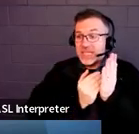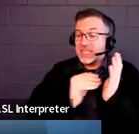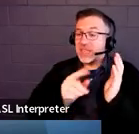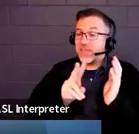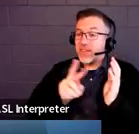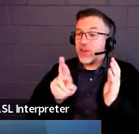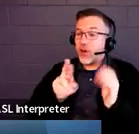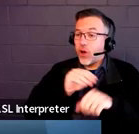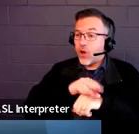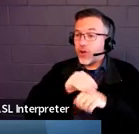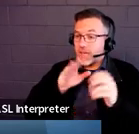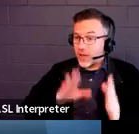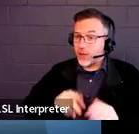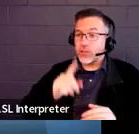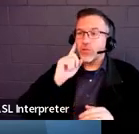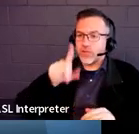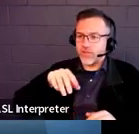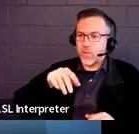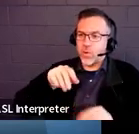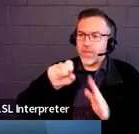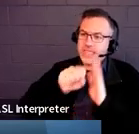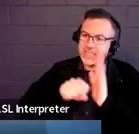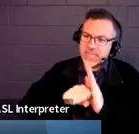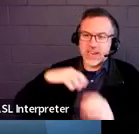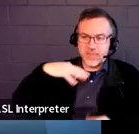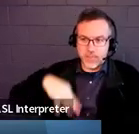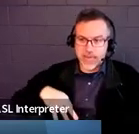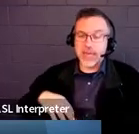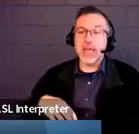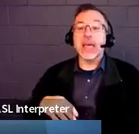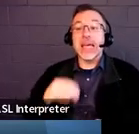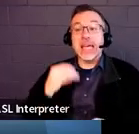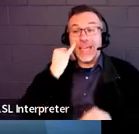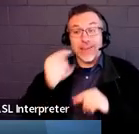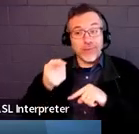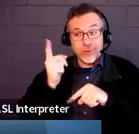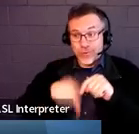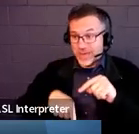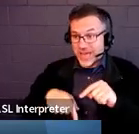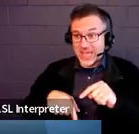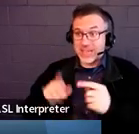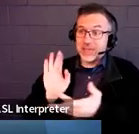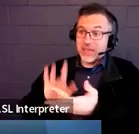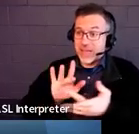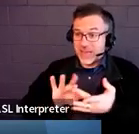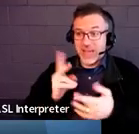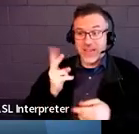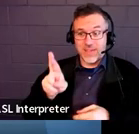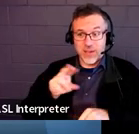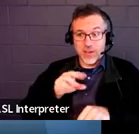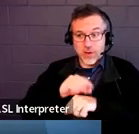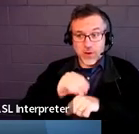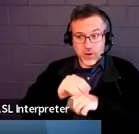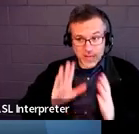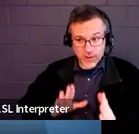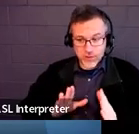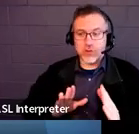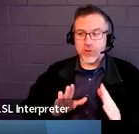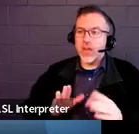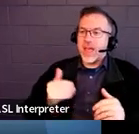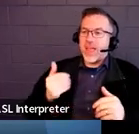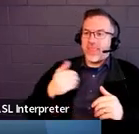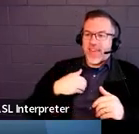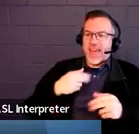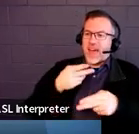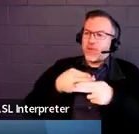of Maine, and you're unable to contact that VR counselor, there's a regional a regional lead